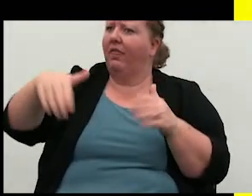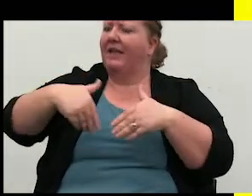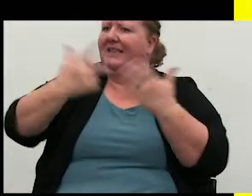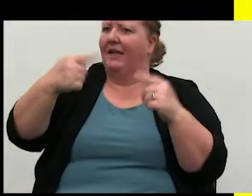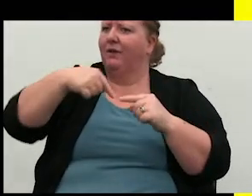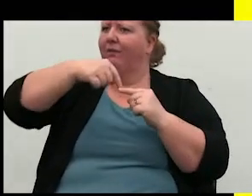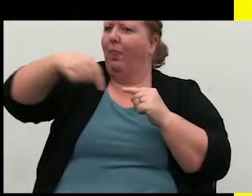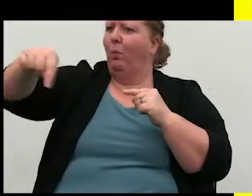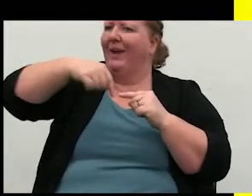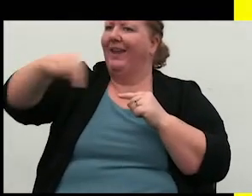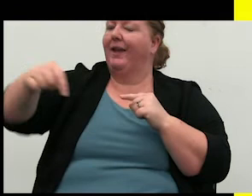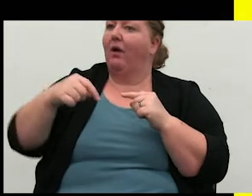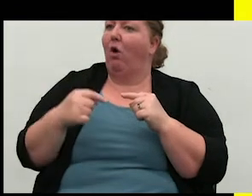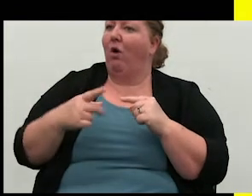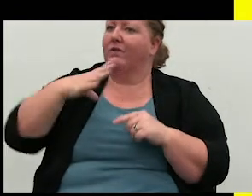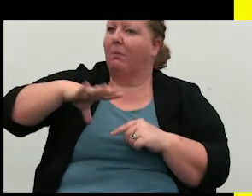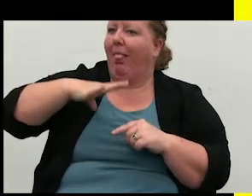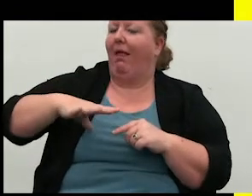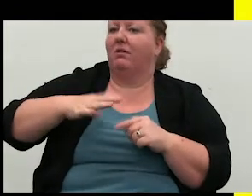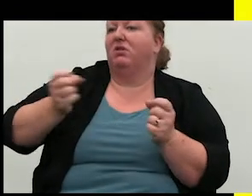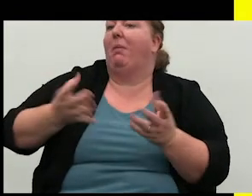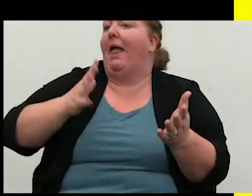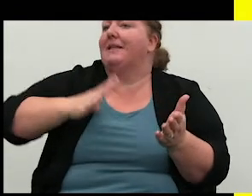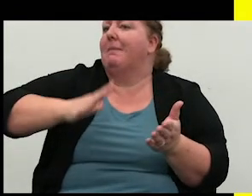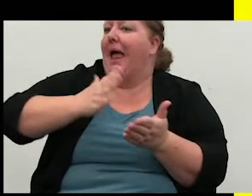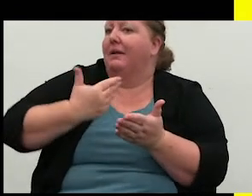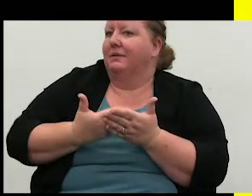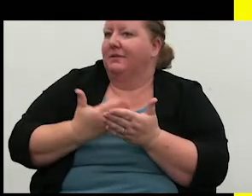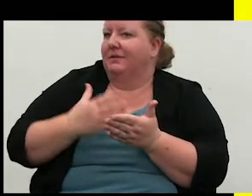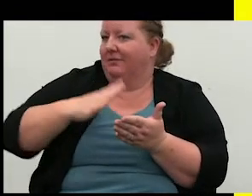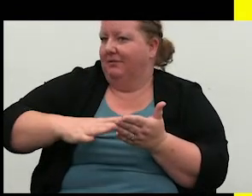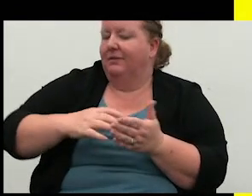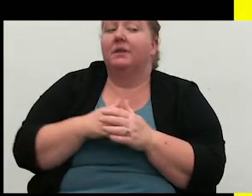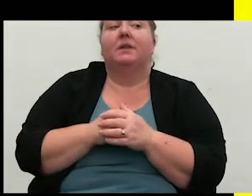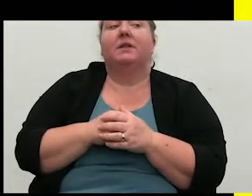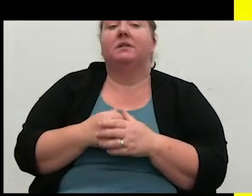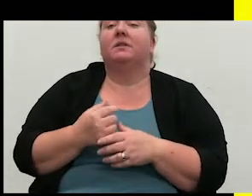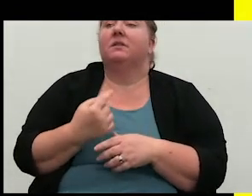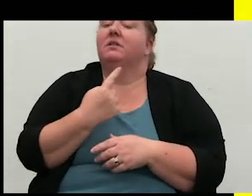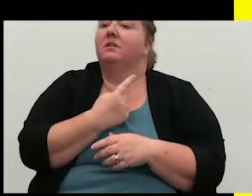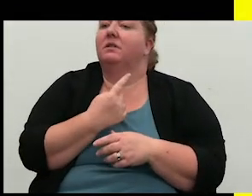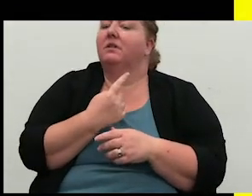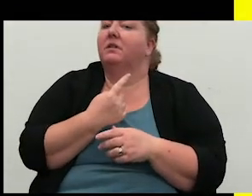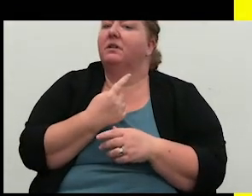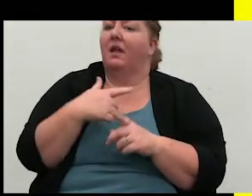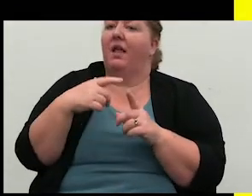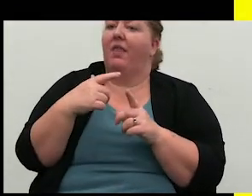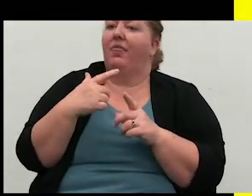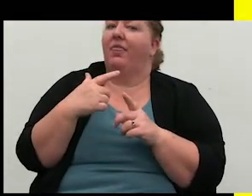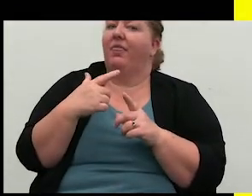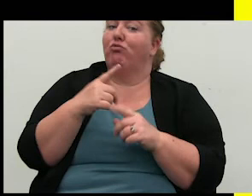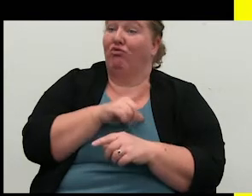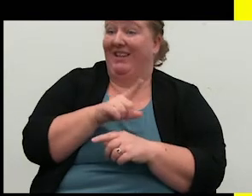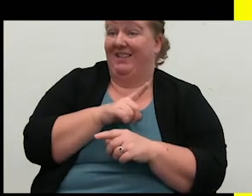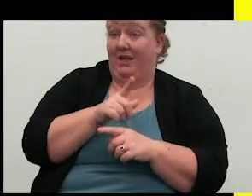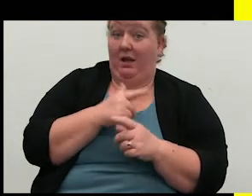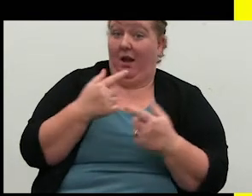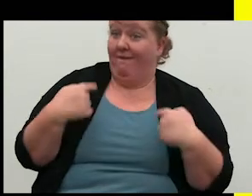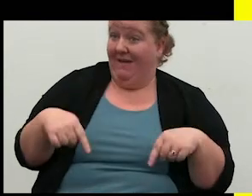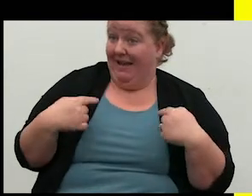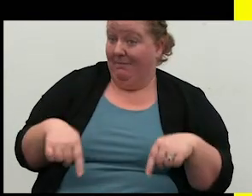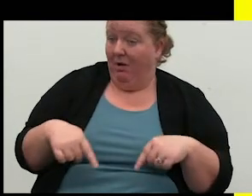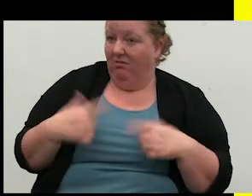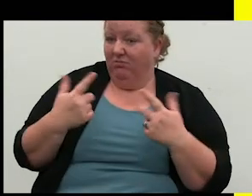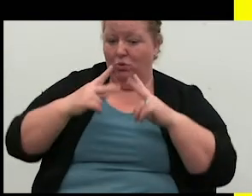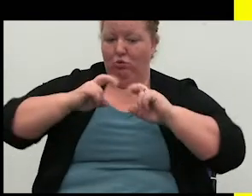of supply and demand. This tweet, in fact, is the reason why the data set is publicly available, because a researcher